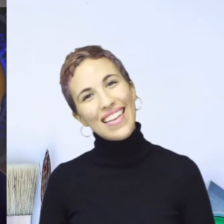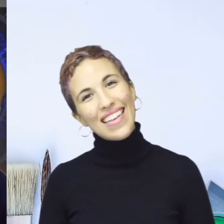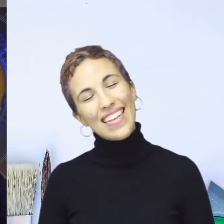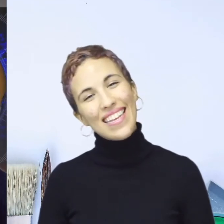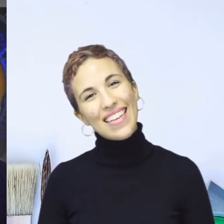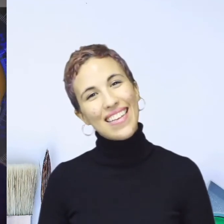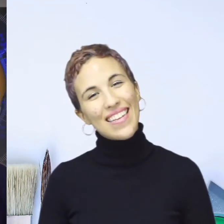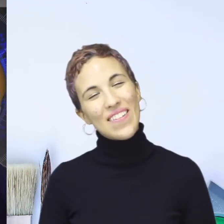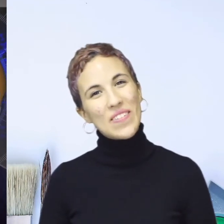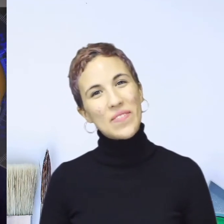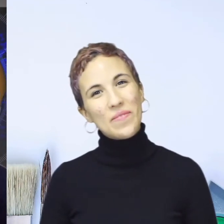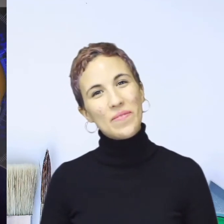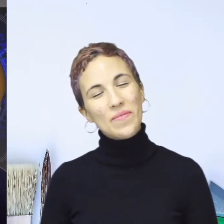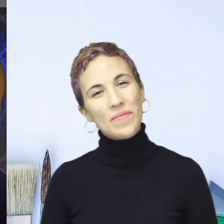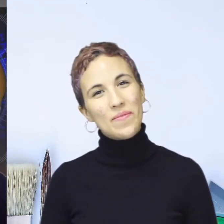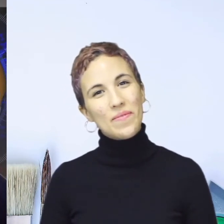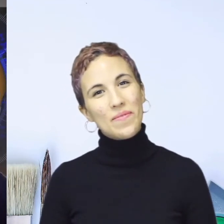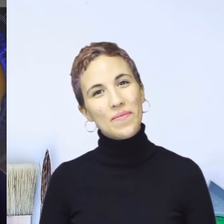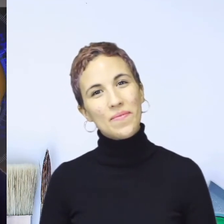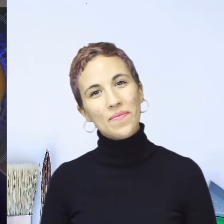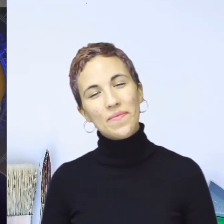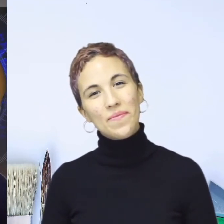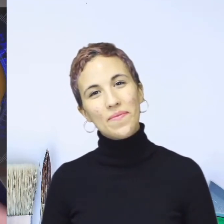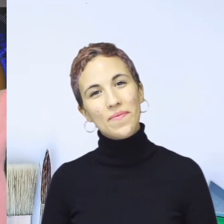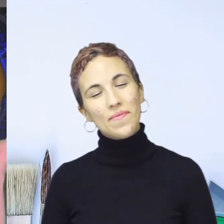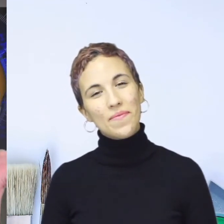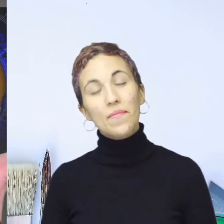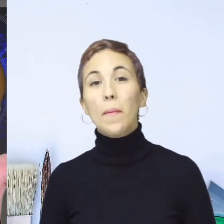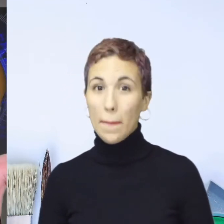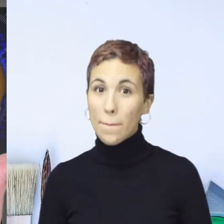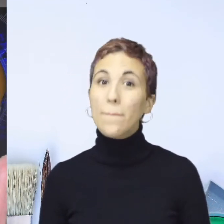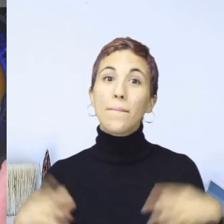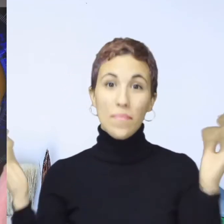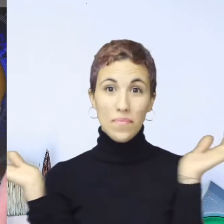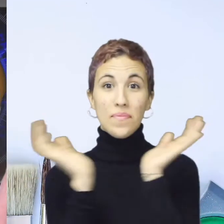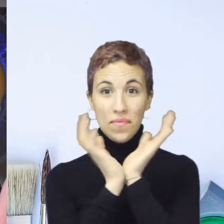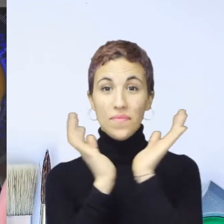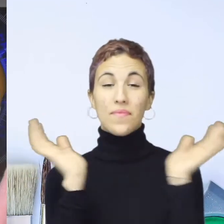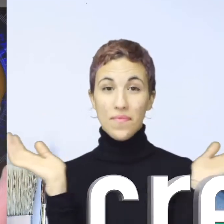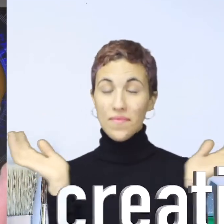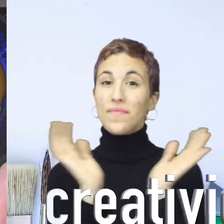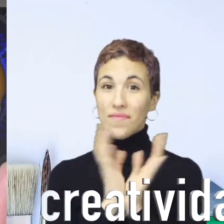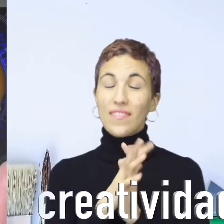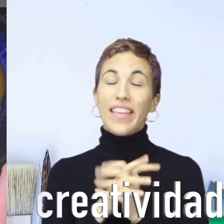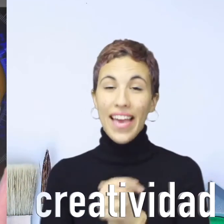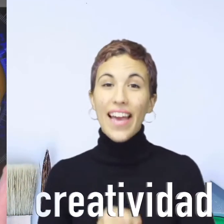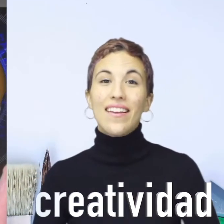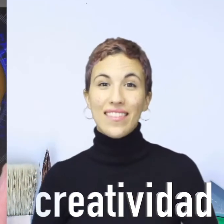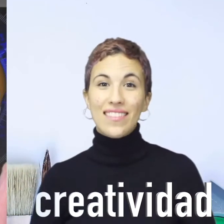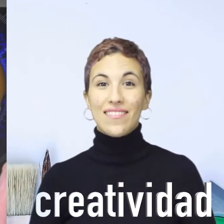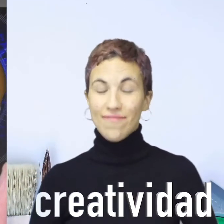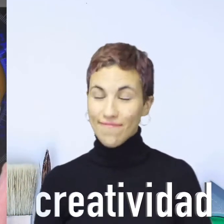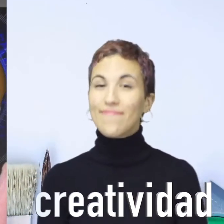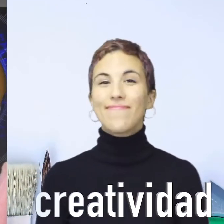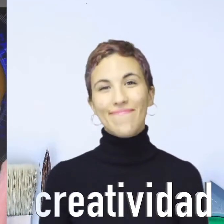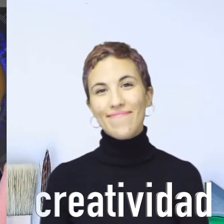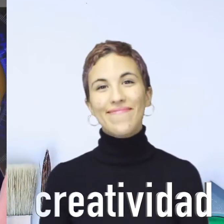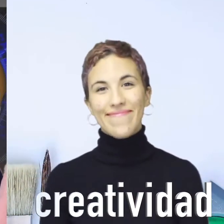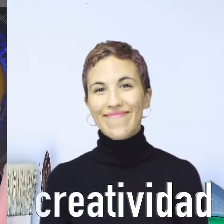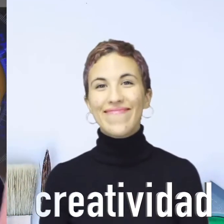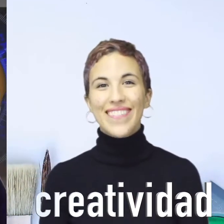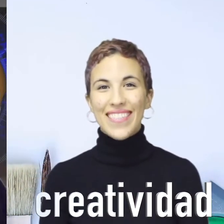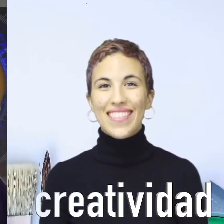You know what I think is really cool? There are so many English words and Spanish words that are so similar. I didn't realize that.